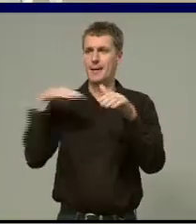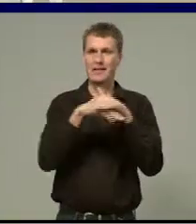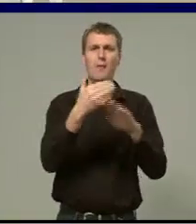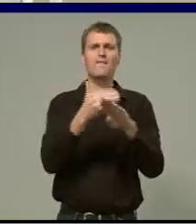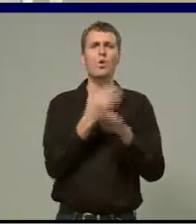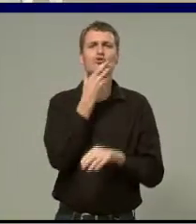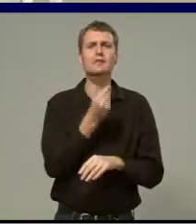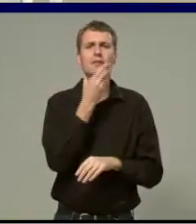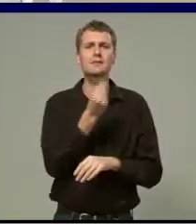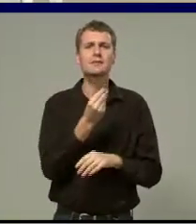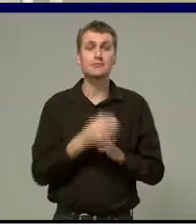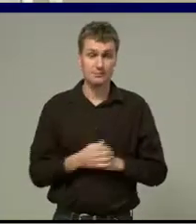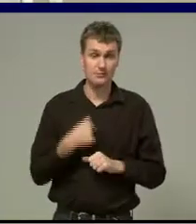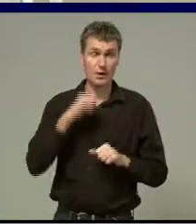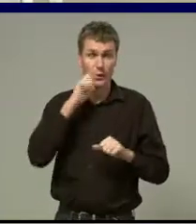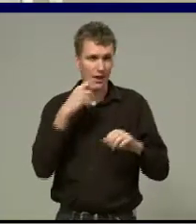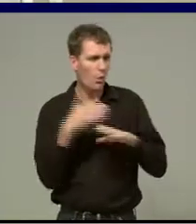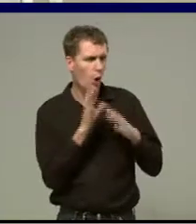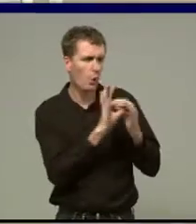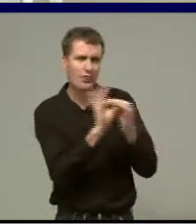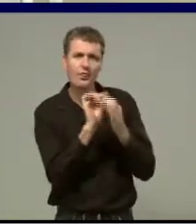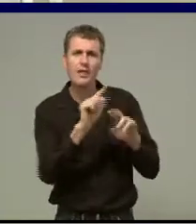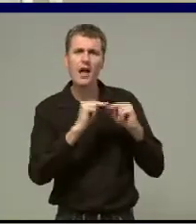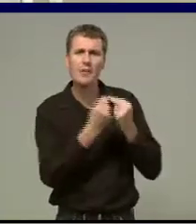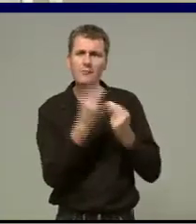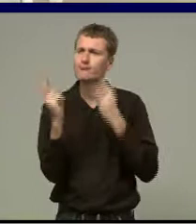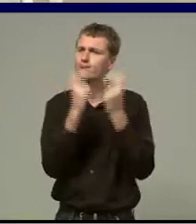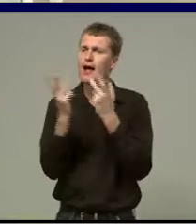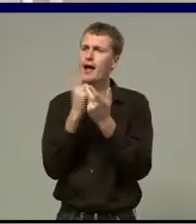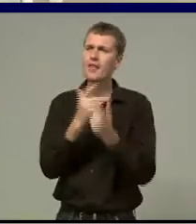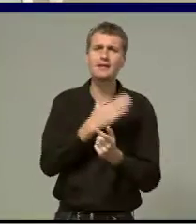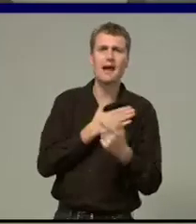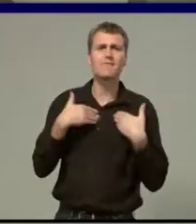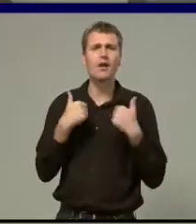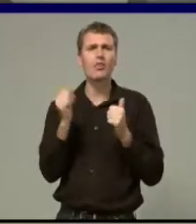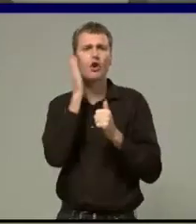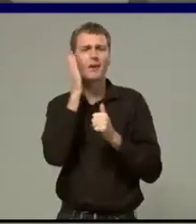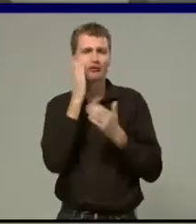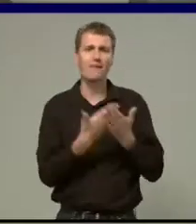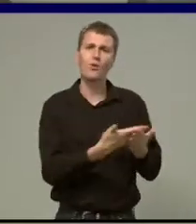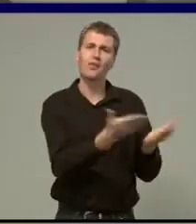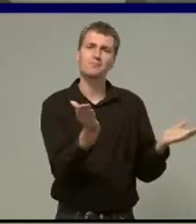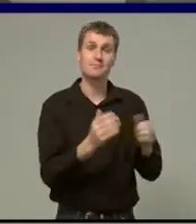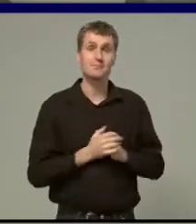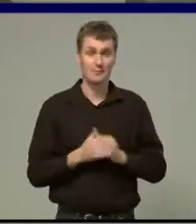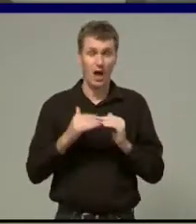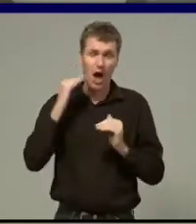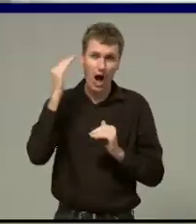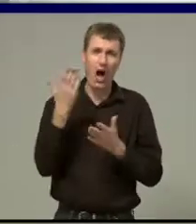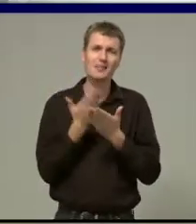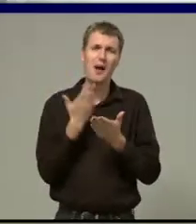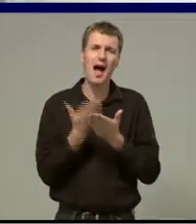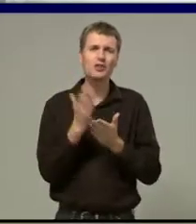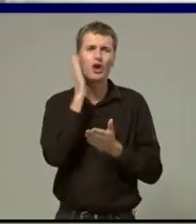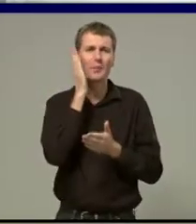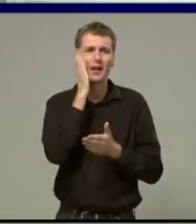work with them and try and find other safe, healthy accommodation for them. The high demand for accommodation highlights the